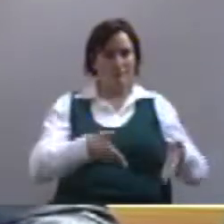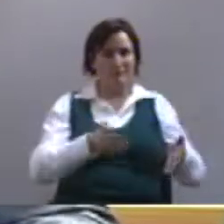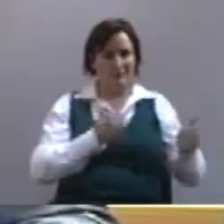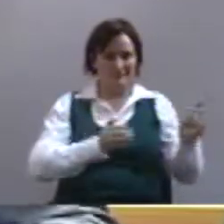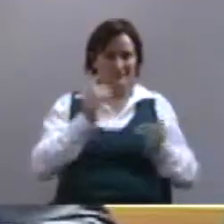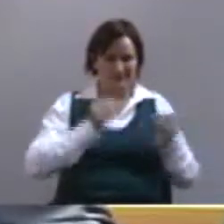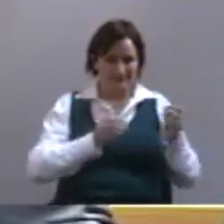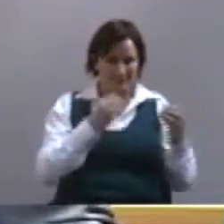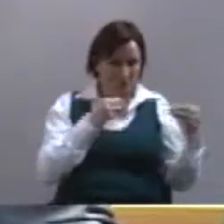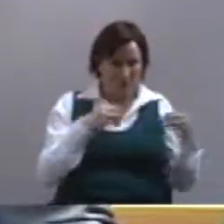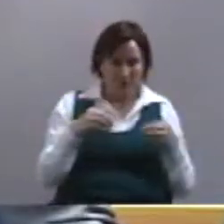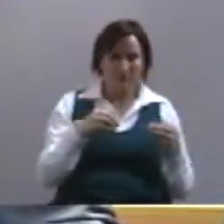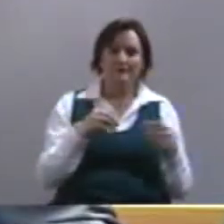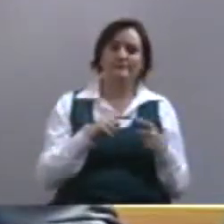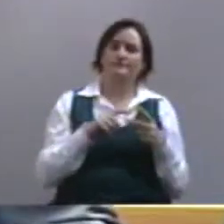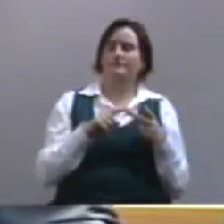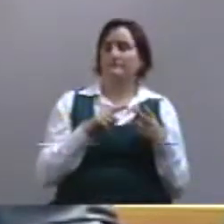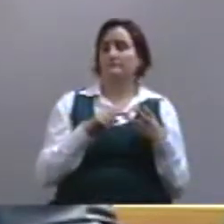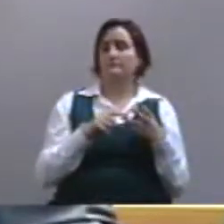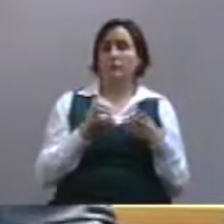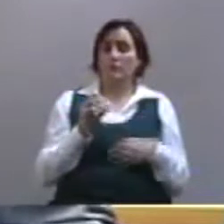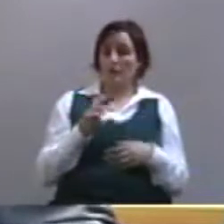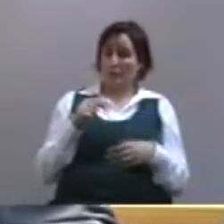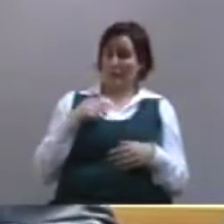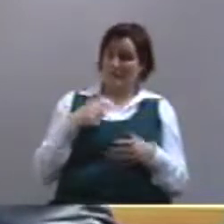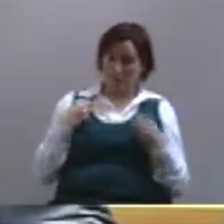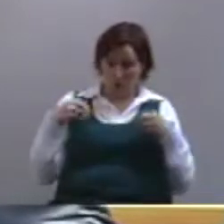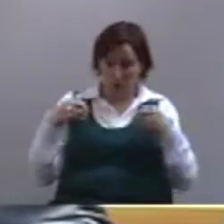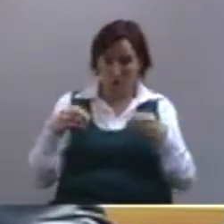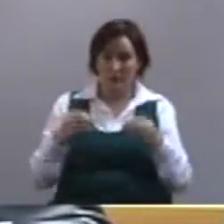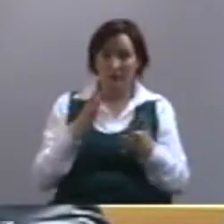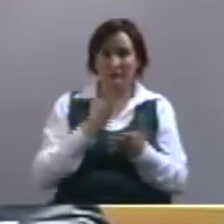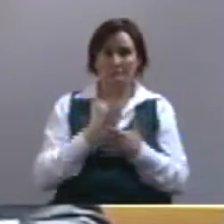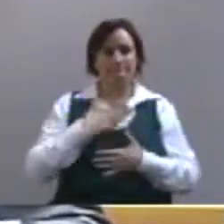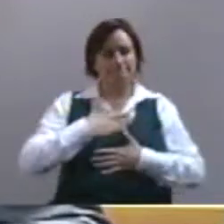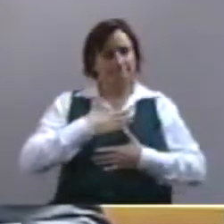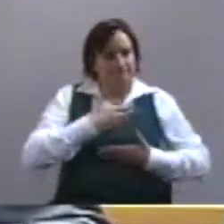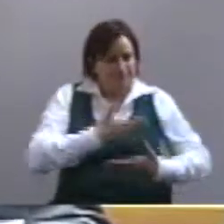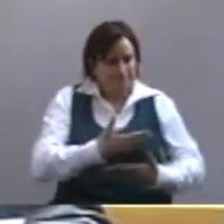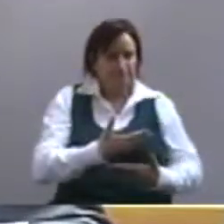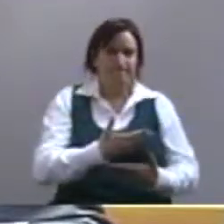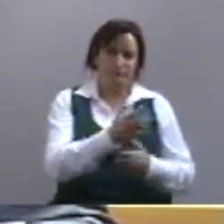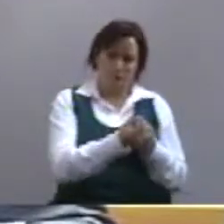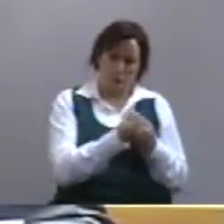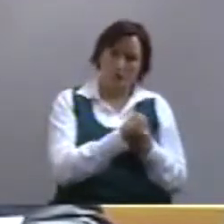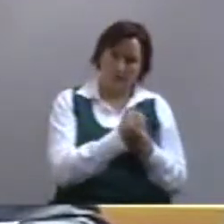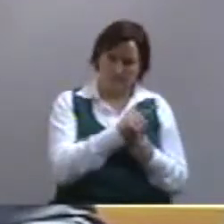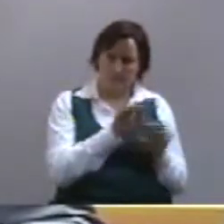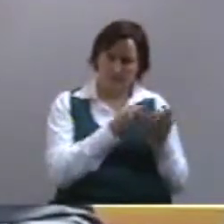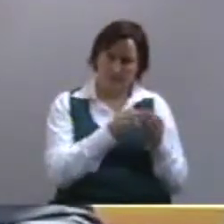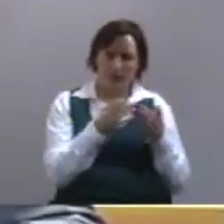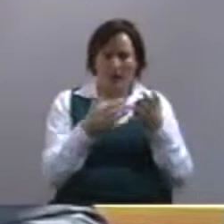arranging and or conducting the funeral with the necessary emotional and spiritual support. The list